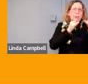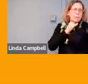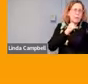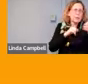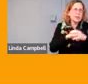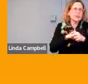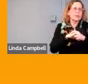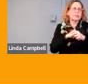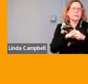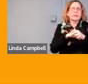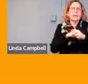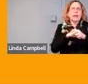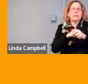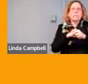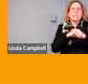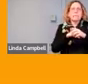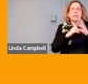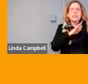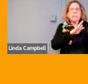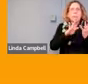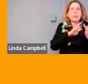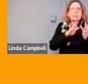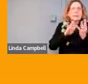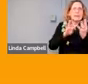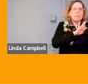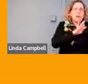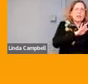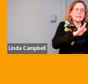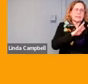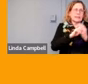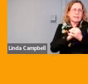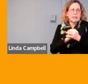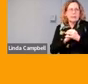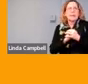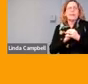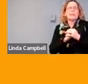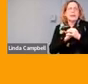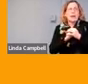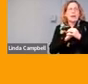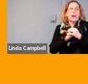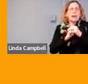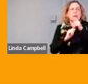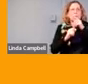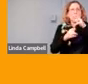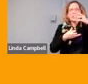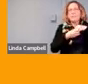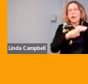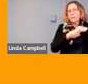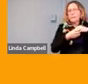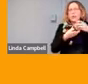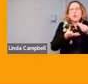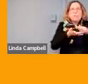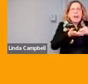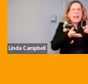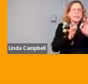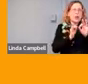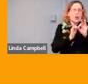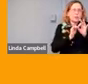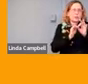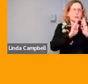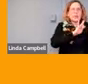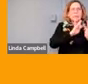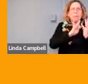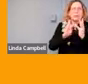involves inspection at the border. It would involve import and export. And then we look at